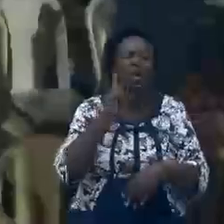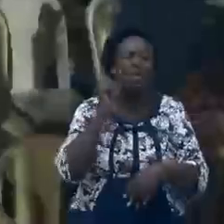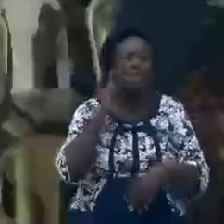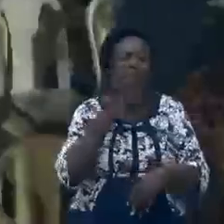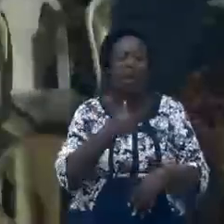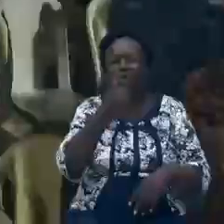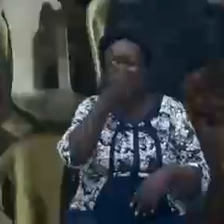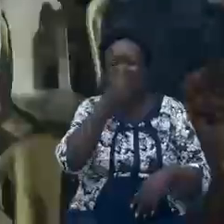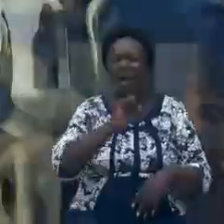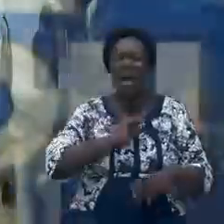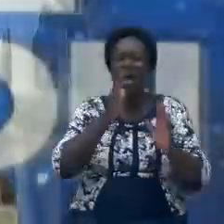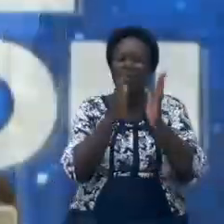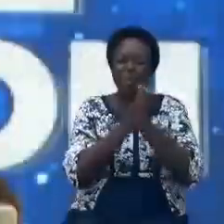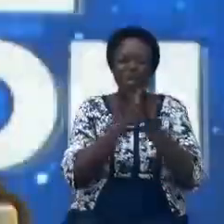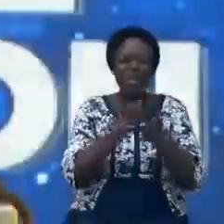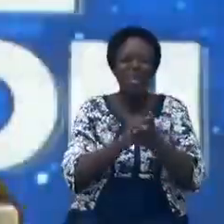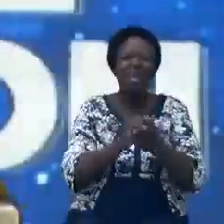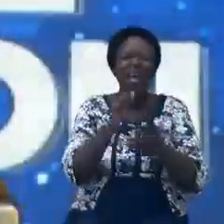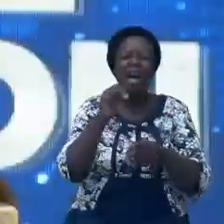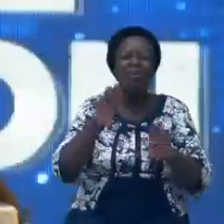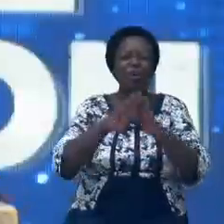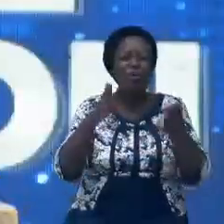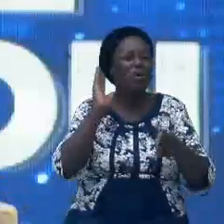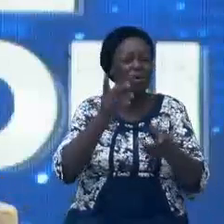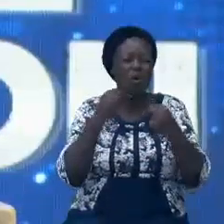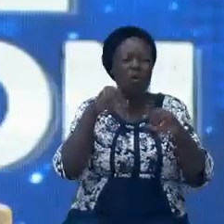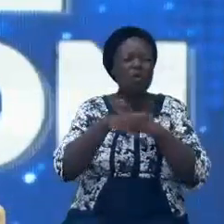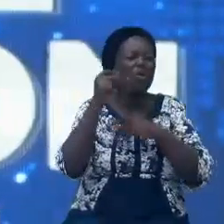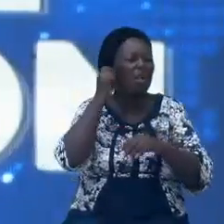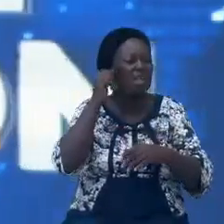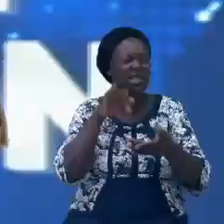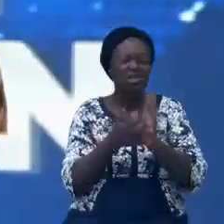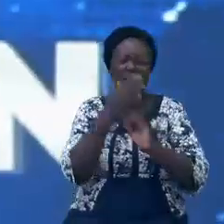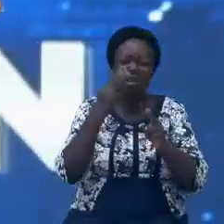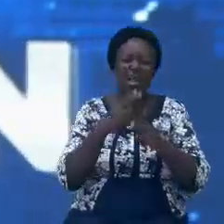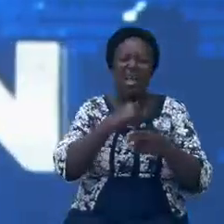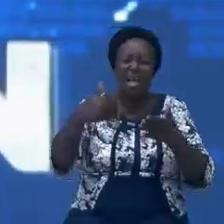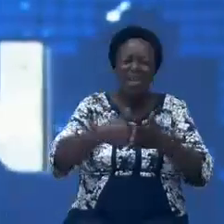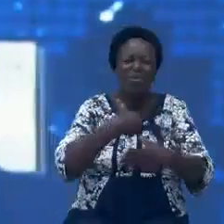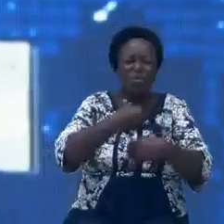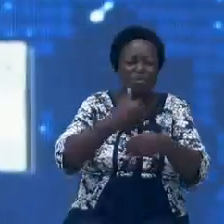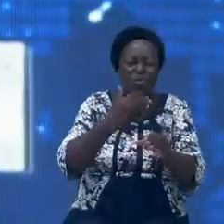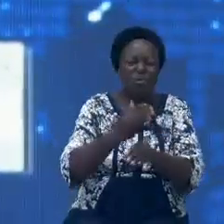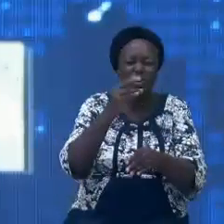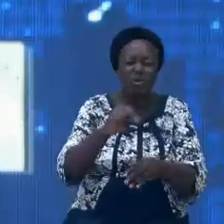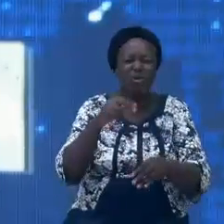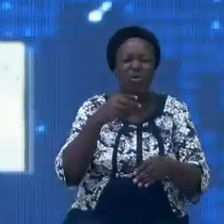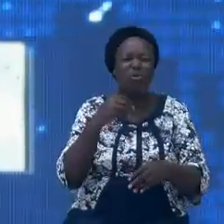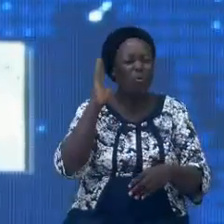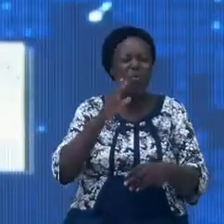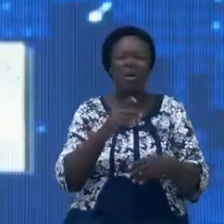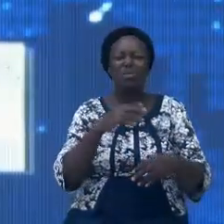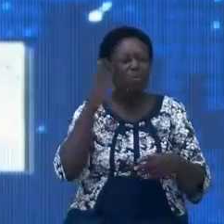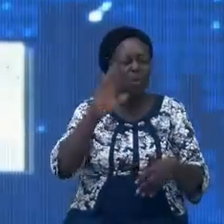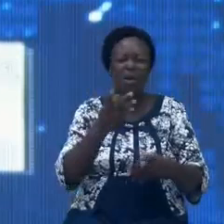name. Those who are deaf and dumb, I pray an opening will come in your ears.